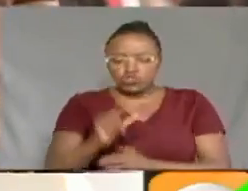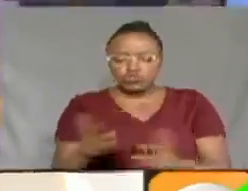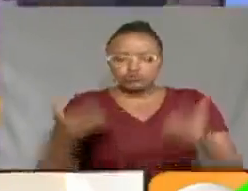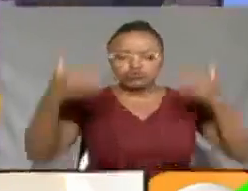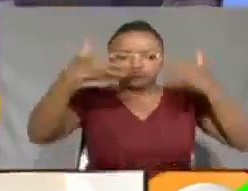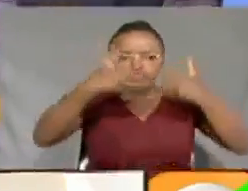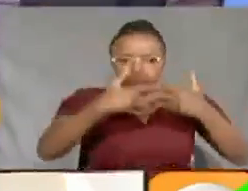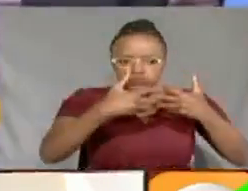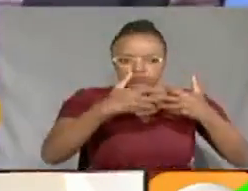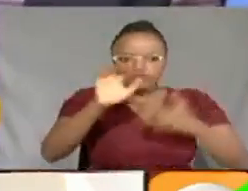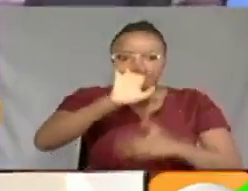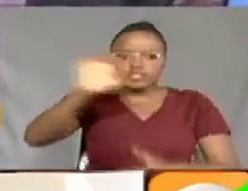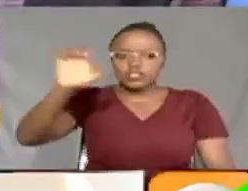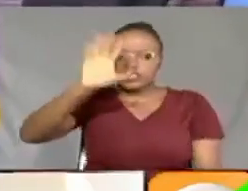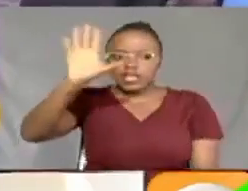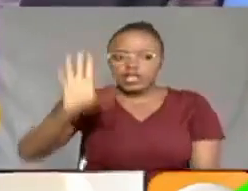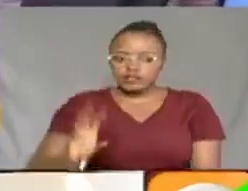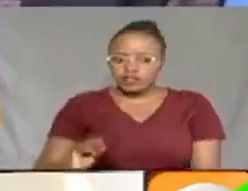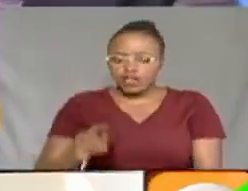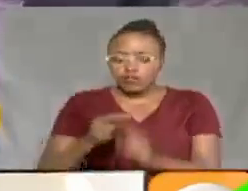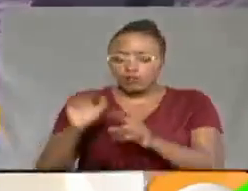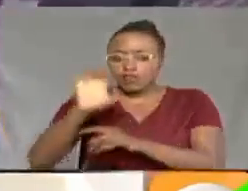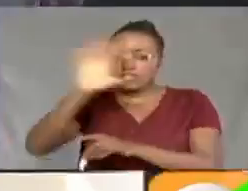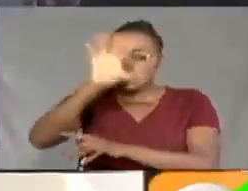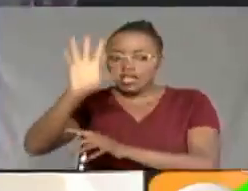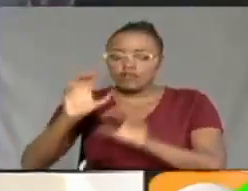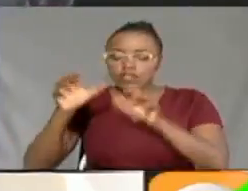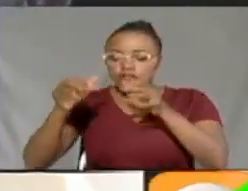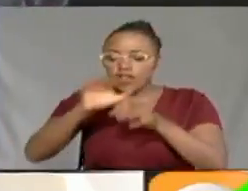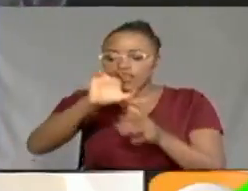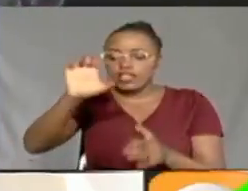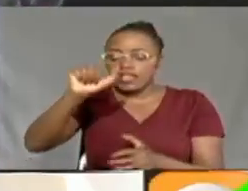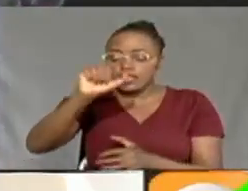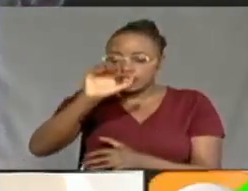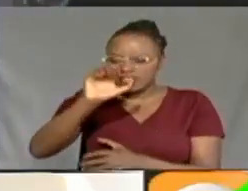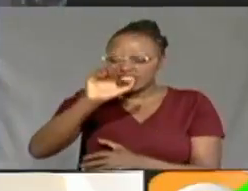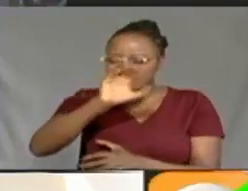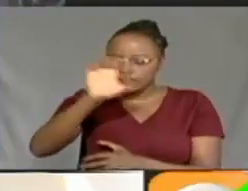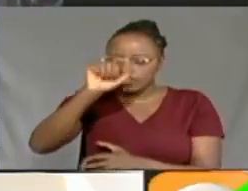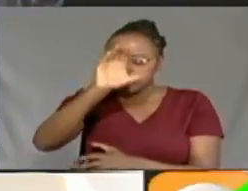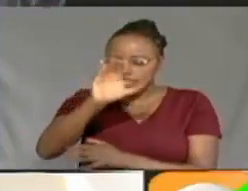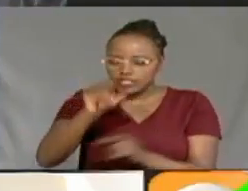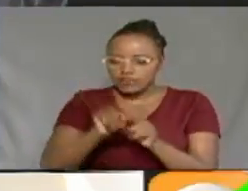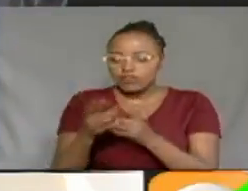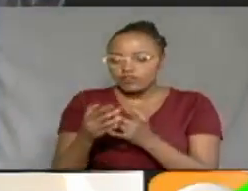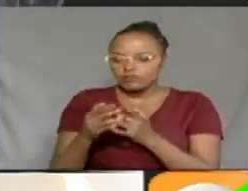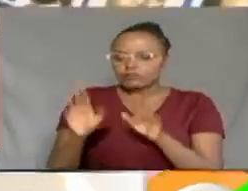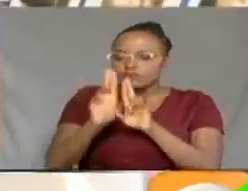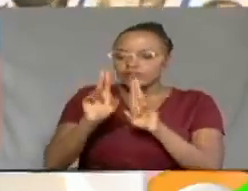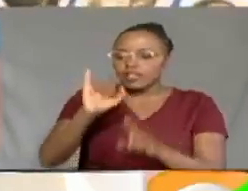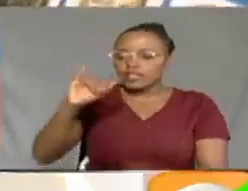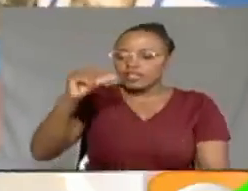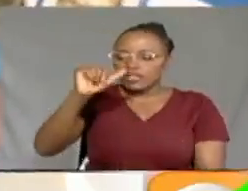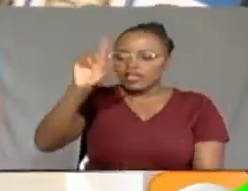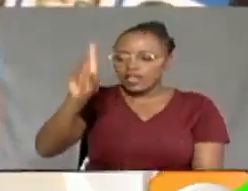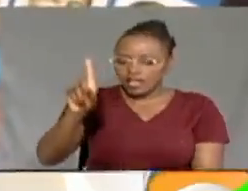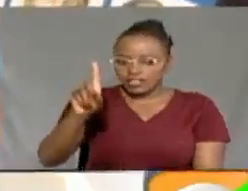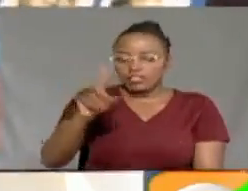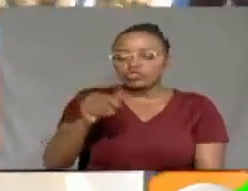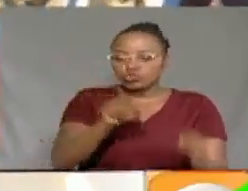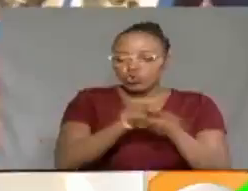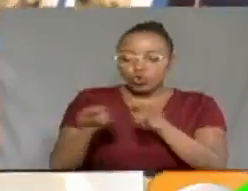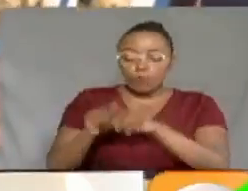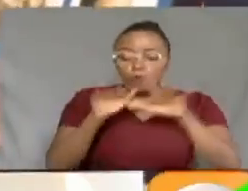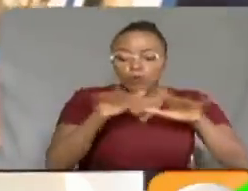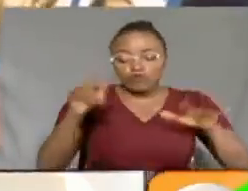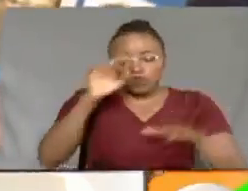integration across East Africa. From the East Africa Community, EAC, Intergovernmental Authority for Development, IGAD, to Common Markets for